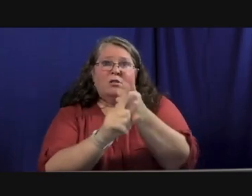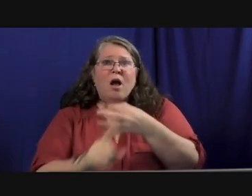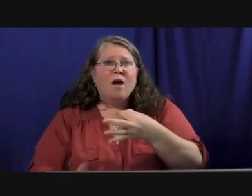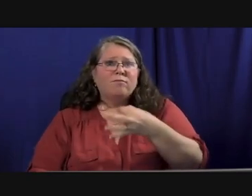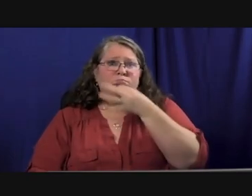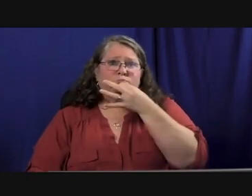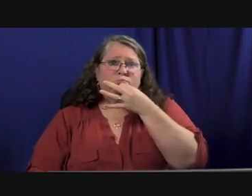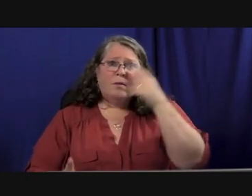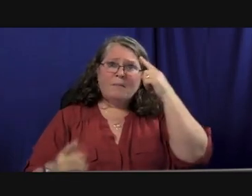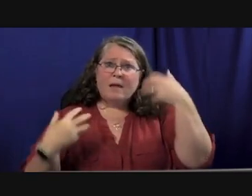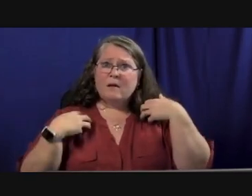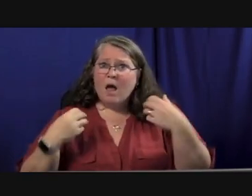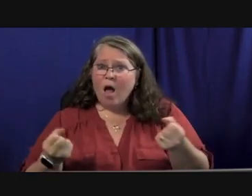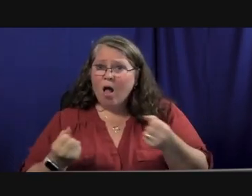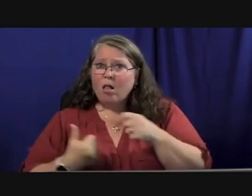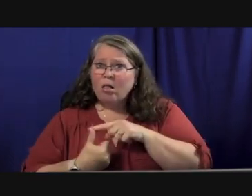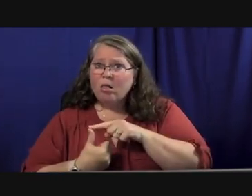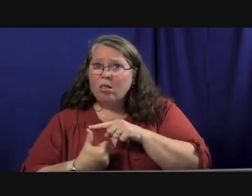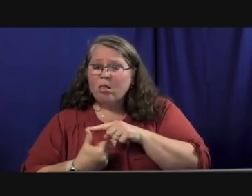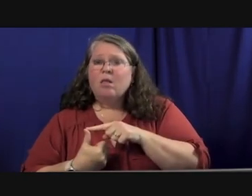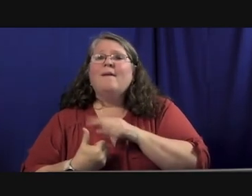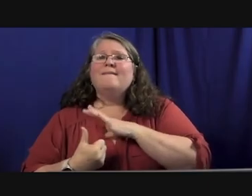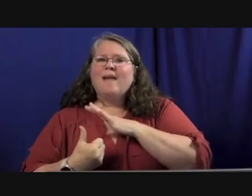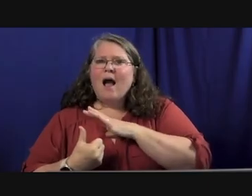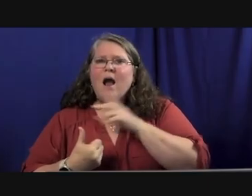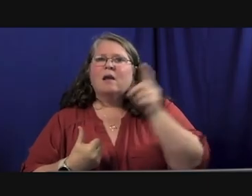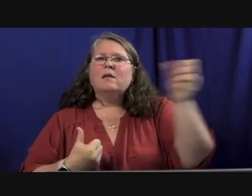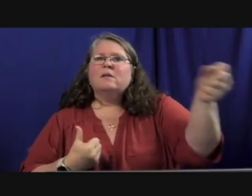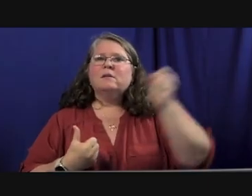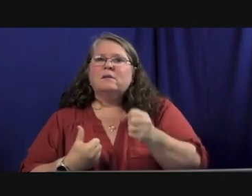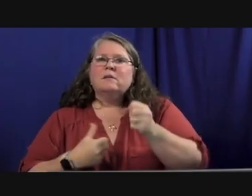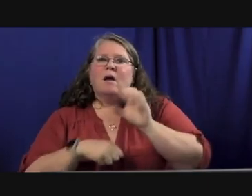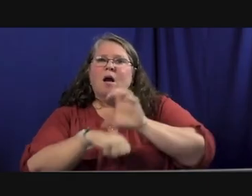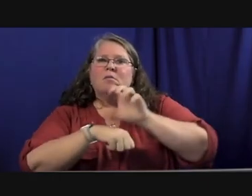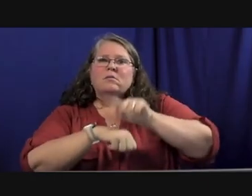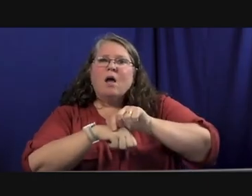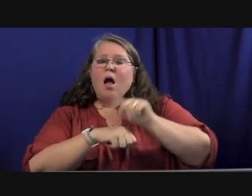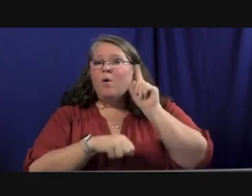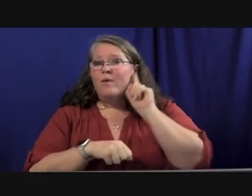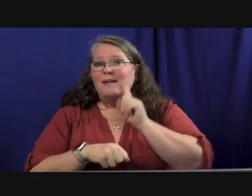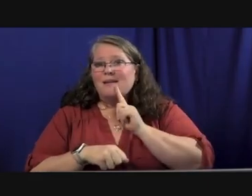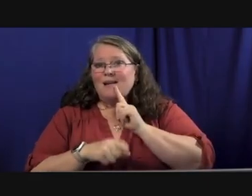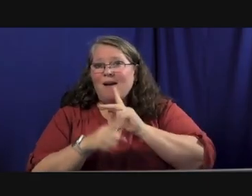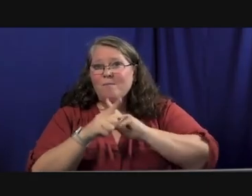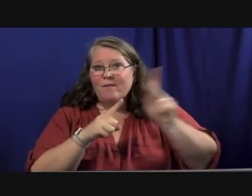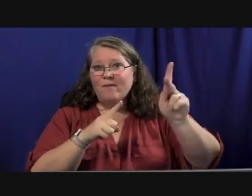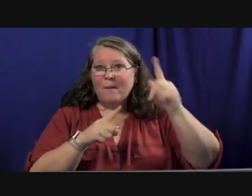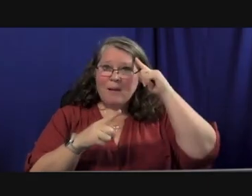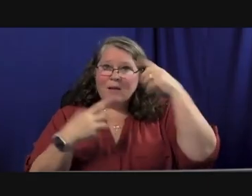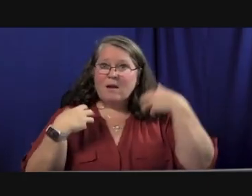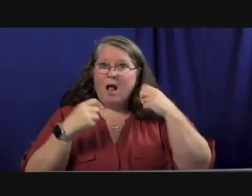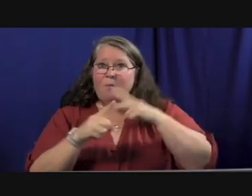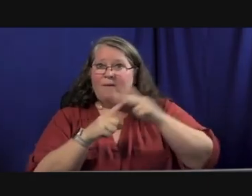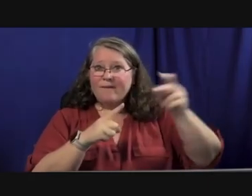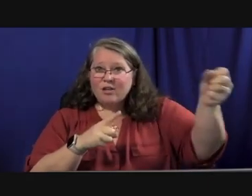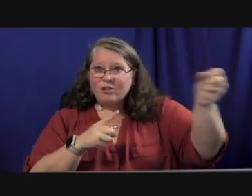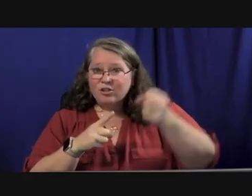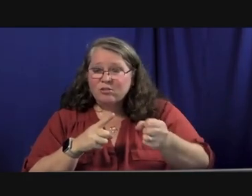Again, that's why it's so crucial to have someone like a mental